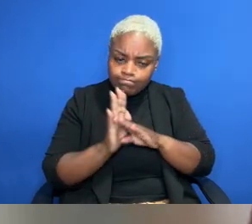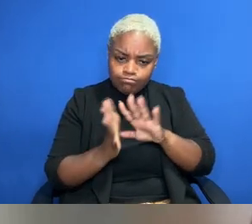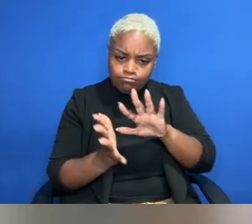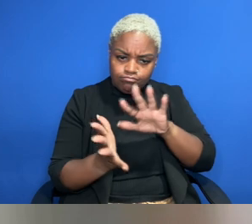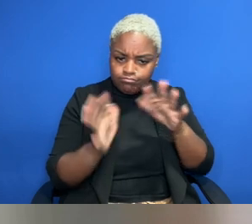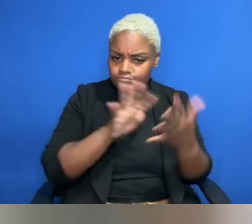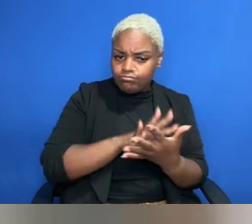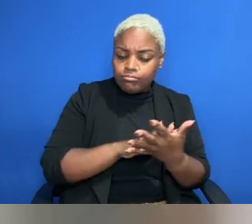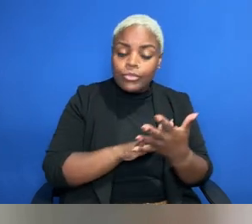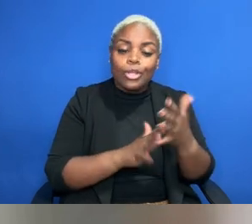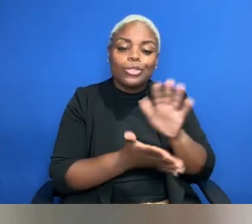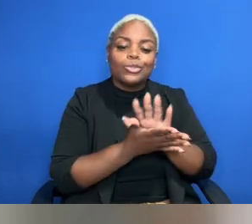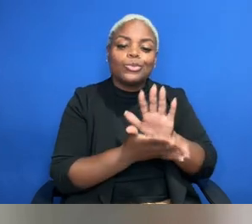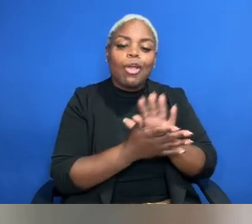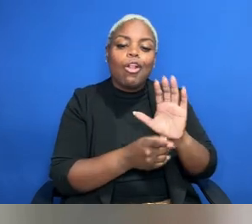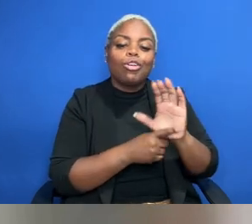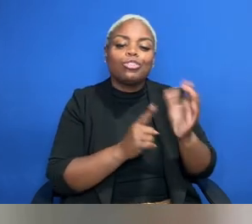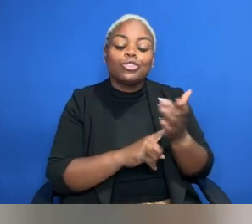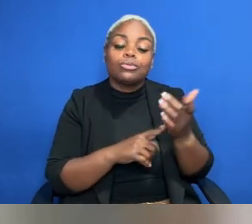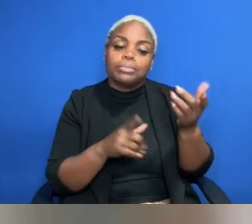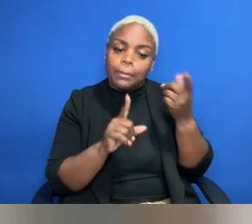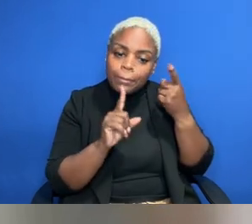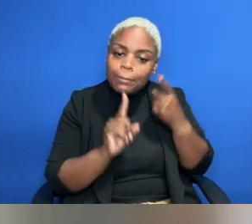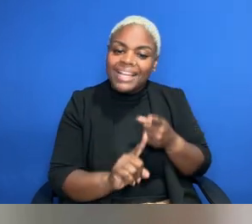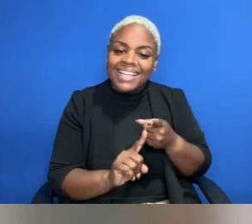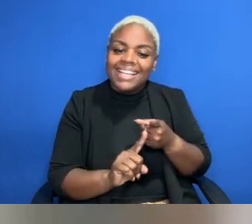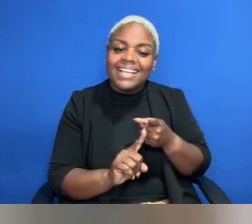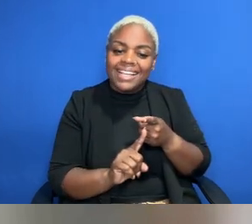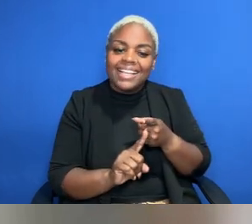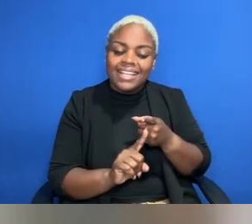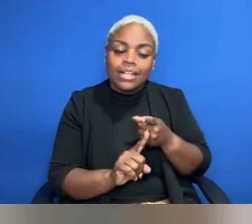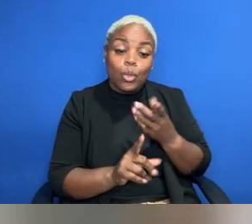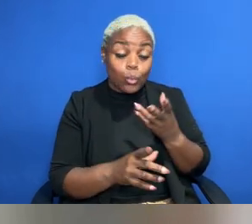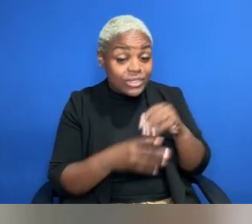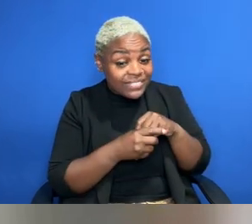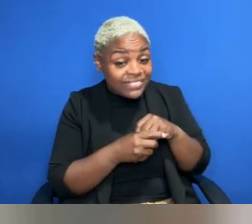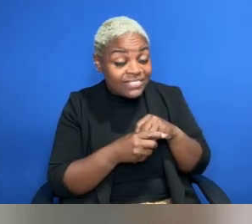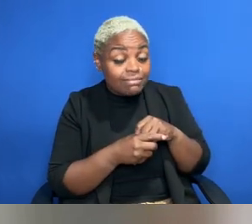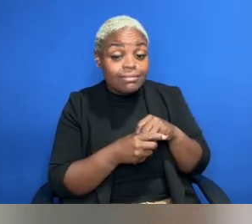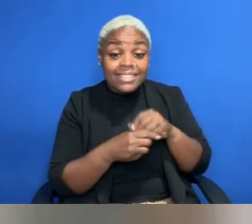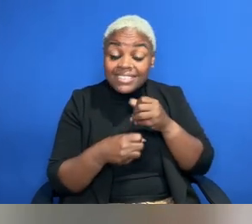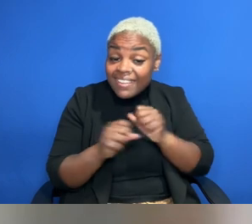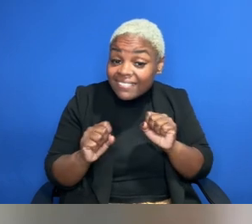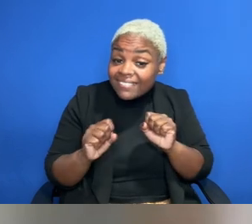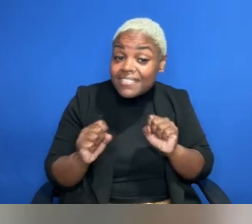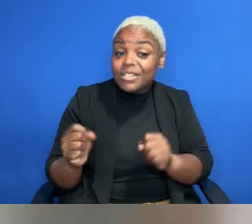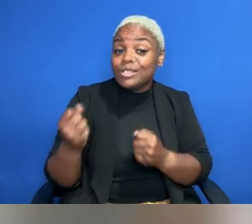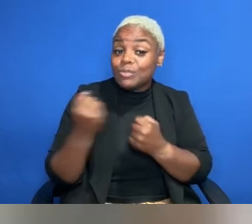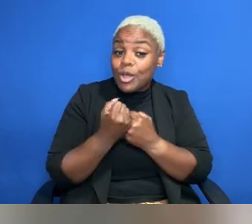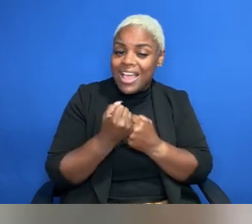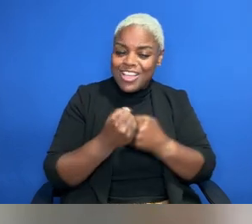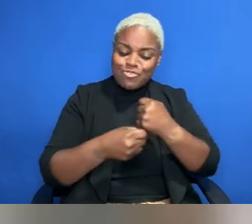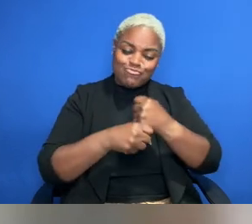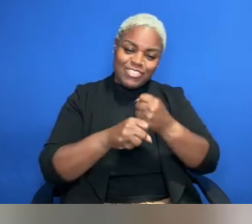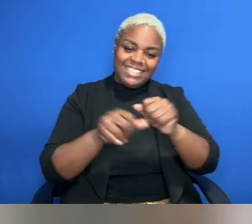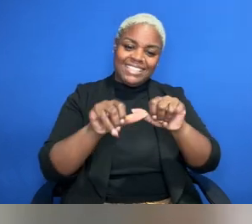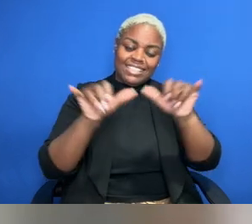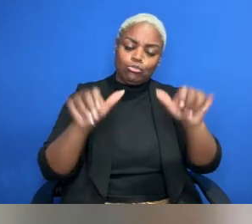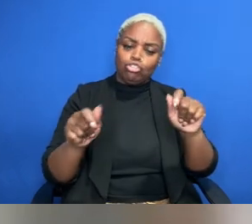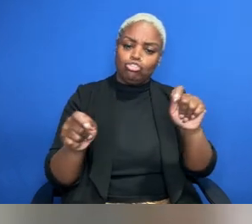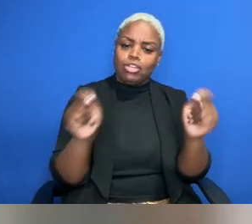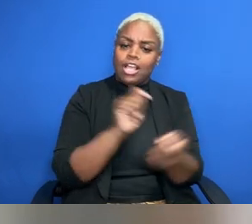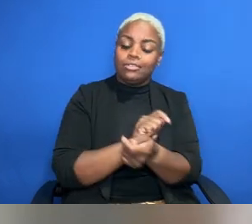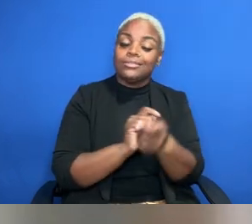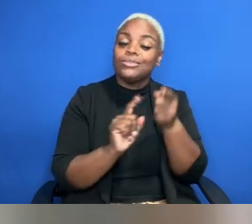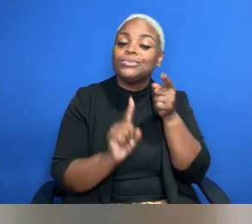Our mission is striving to transform school cultures to be inclusive, safe, and supportive, and